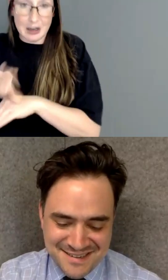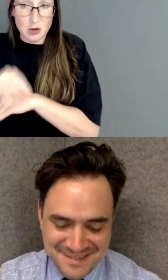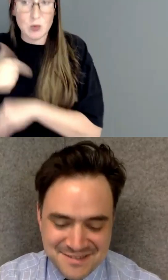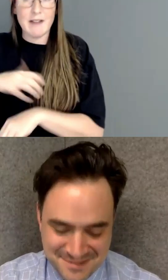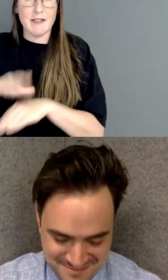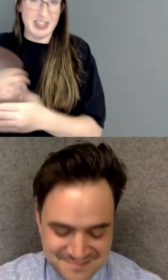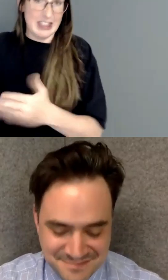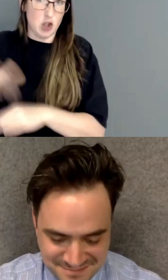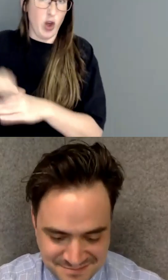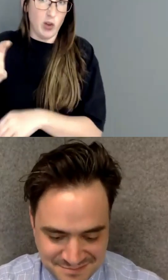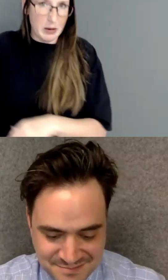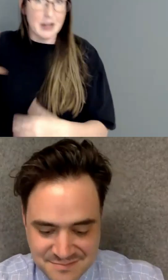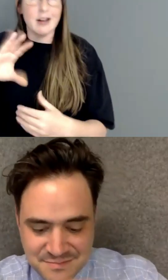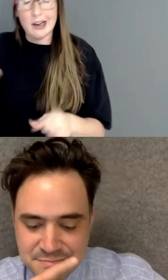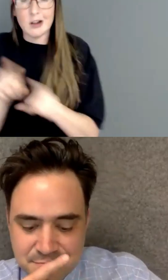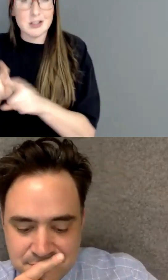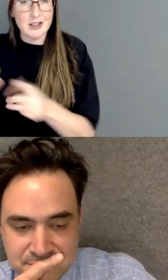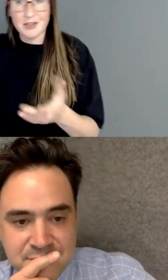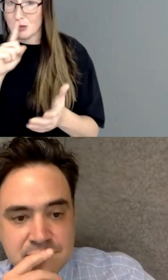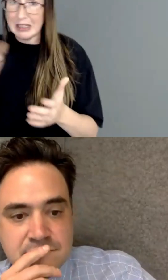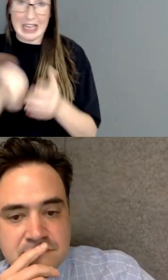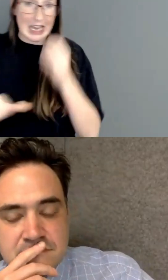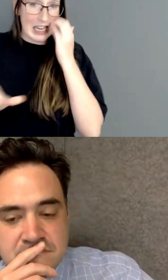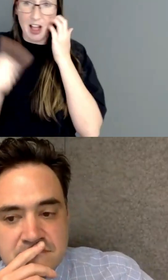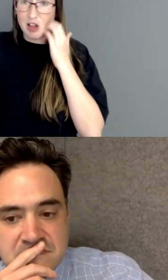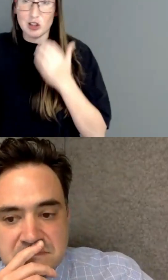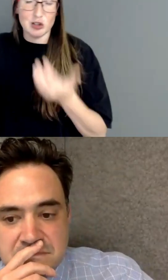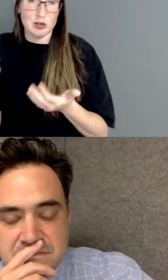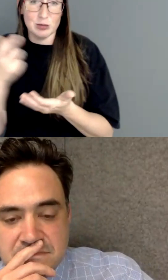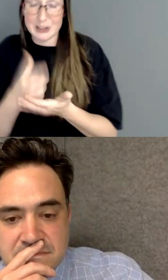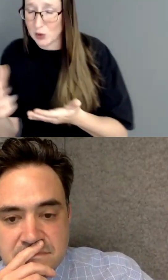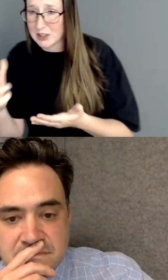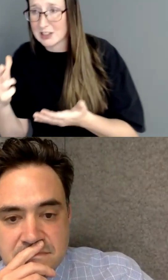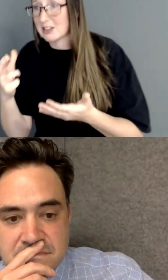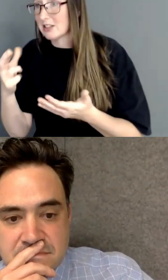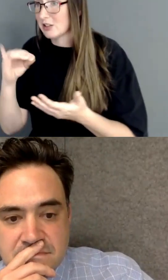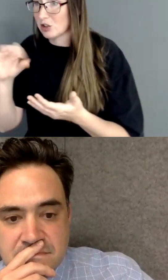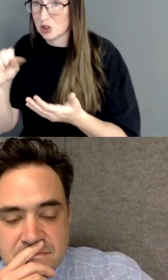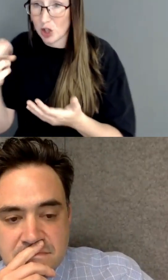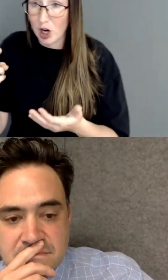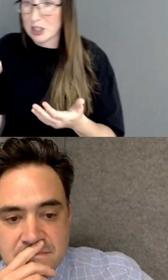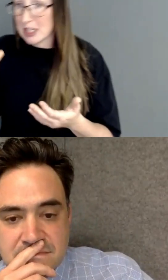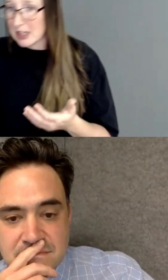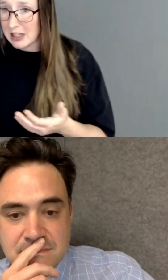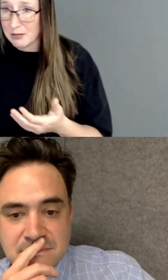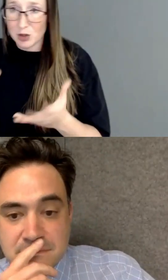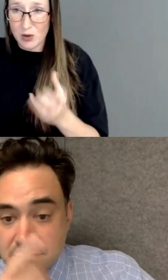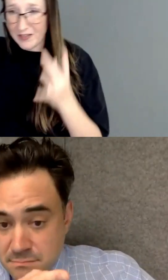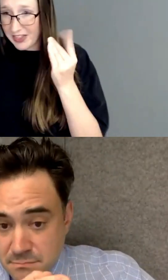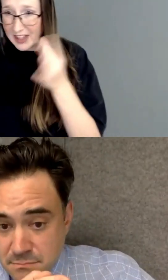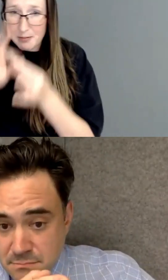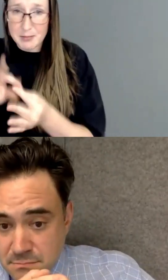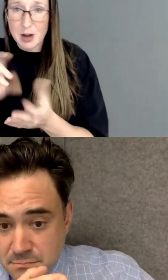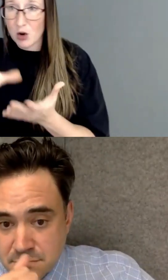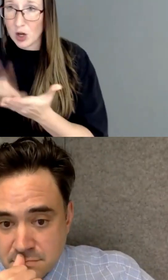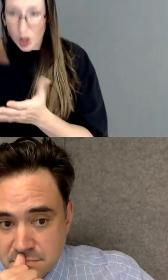too. And so, but are there any other resources, Josh or Alon, that you would want to think of, or people could